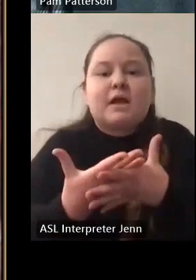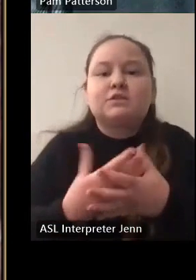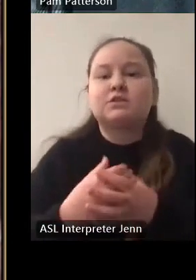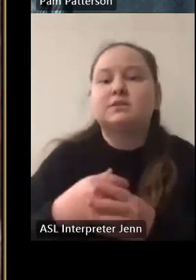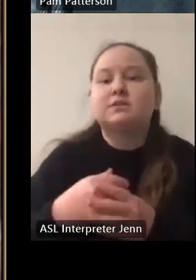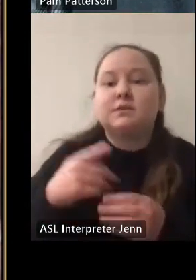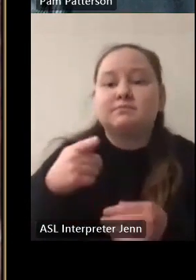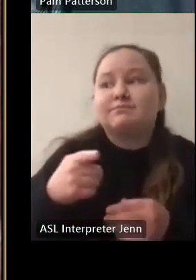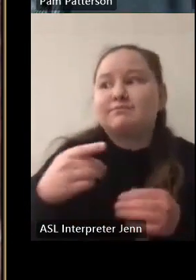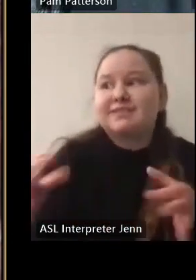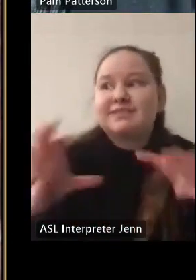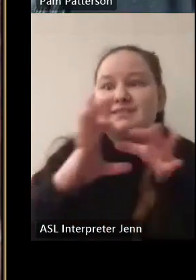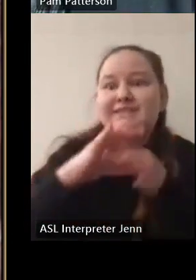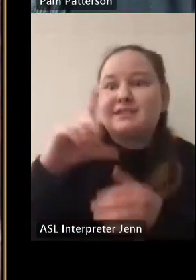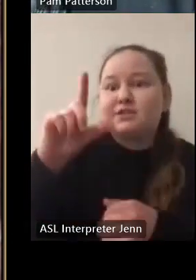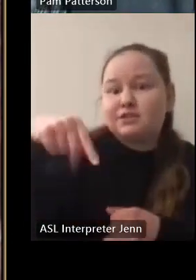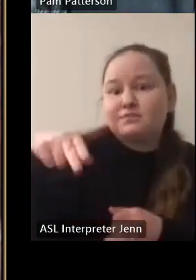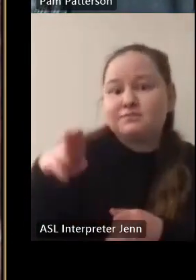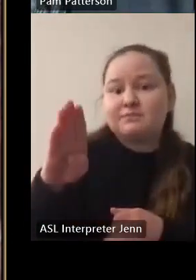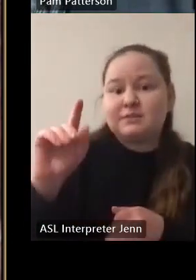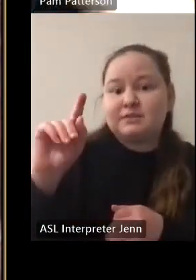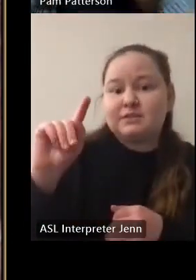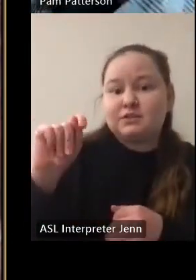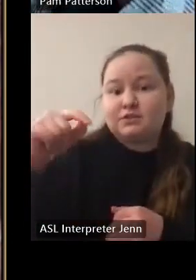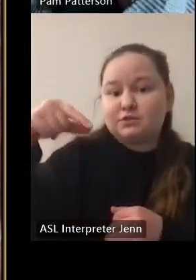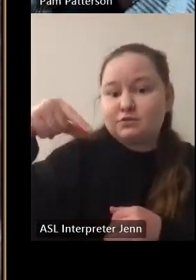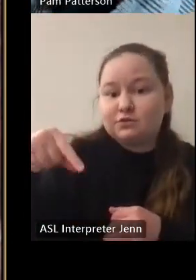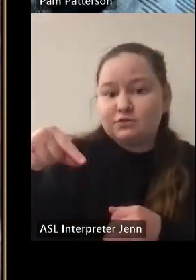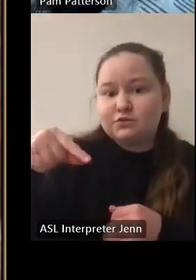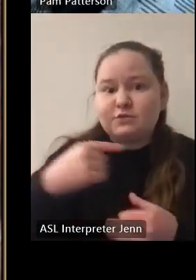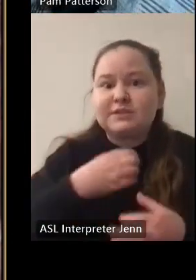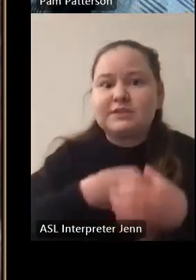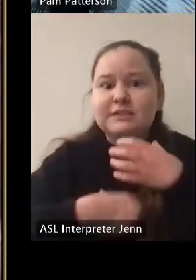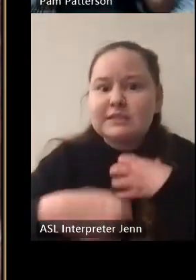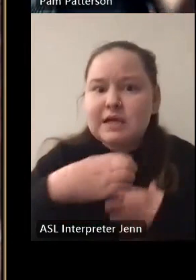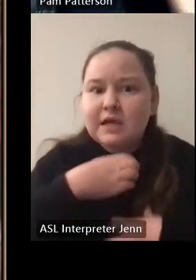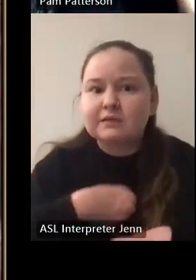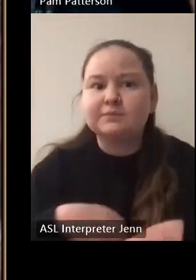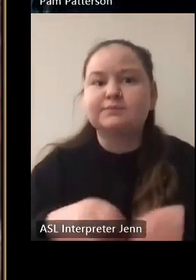CRIP desire. In one film